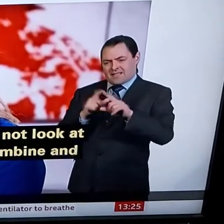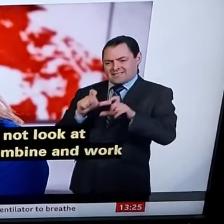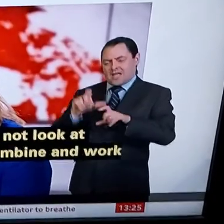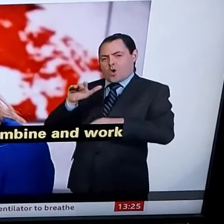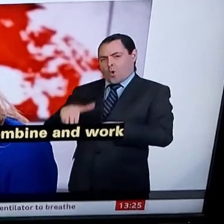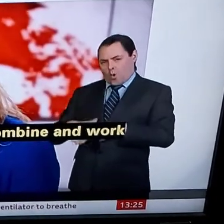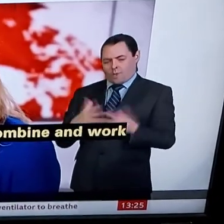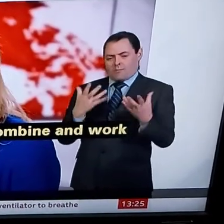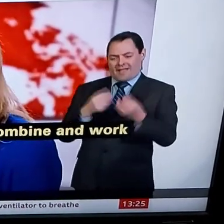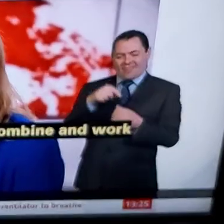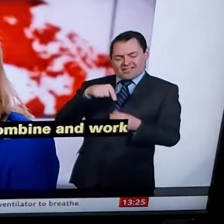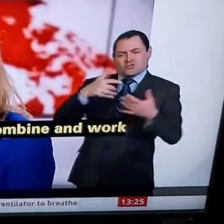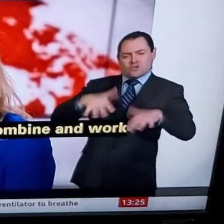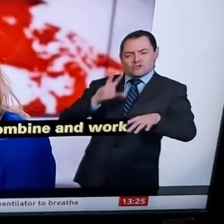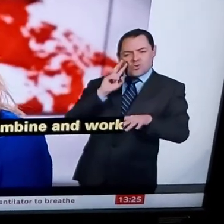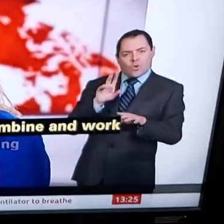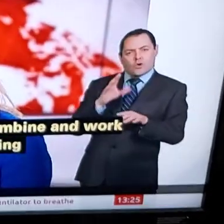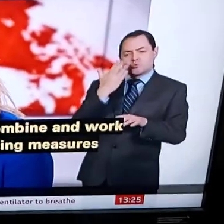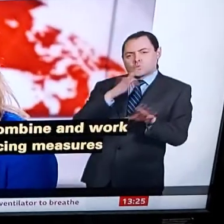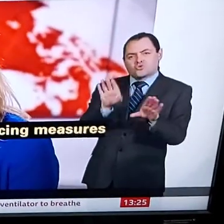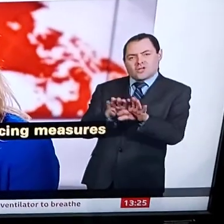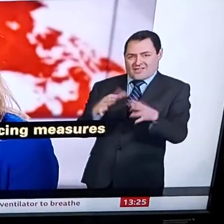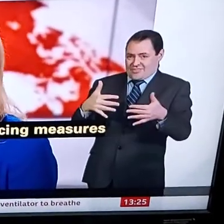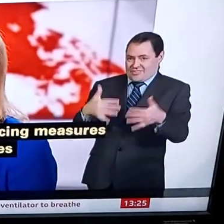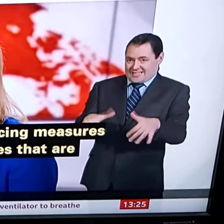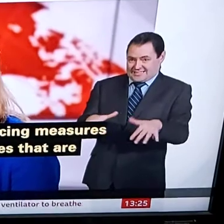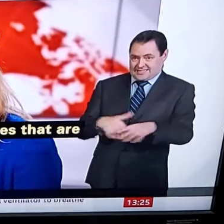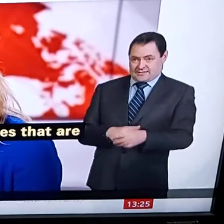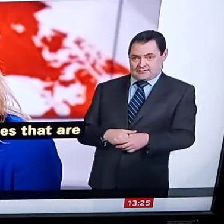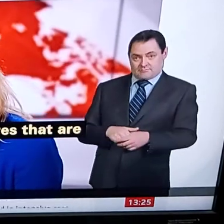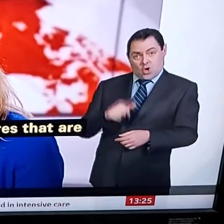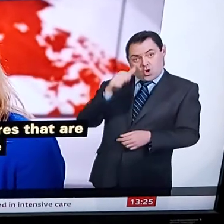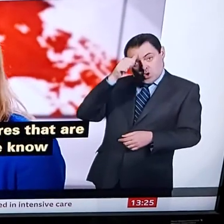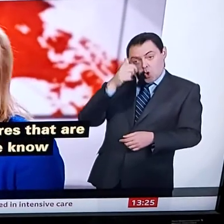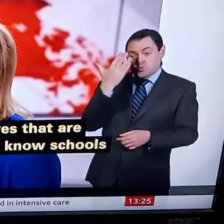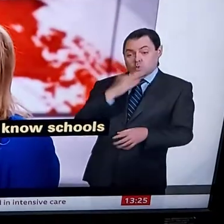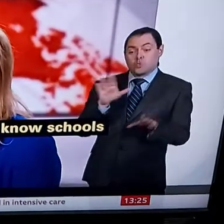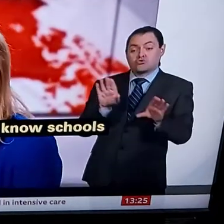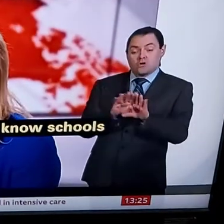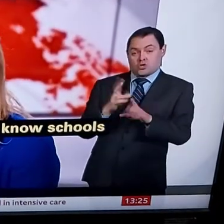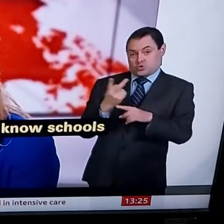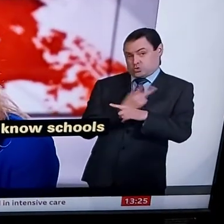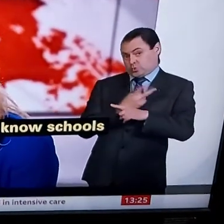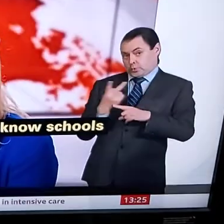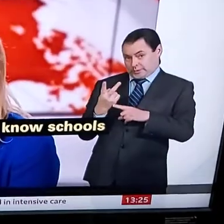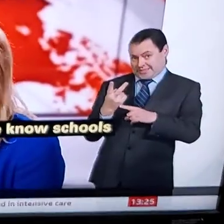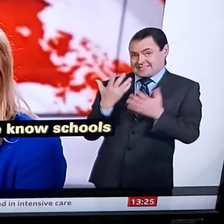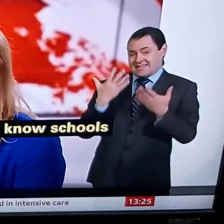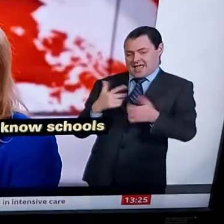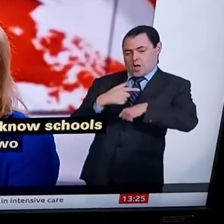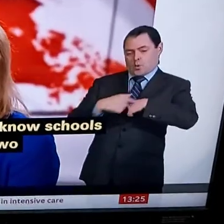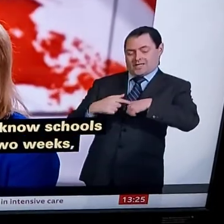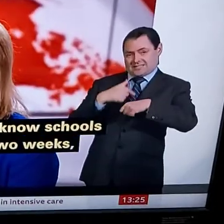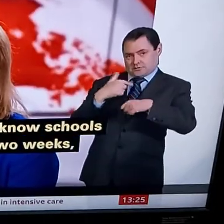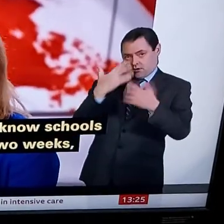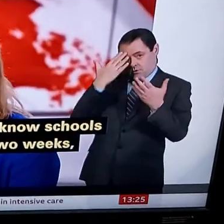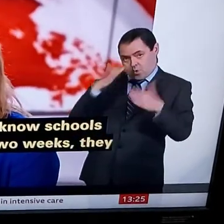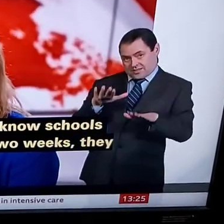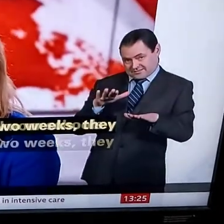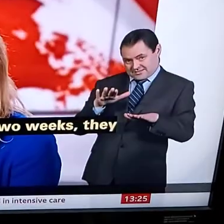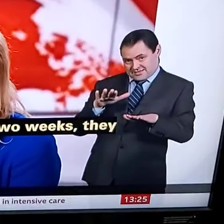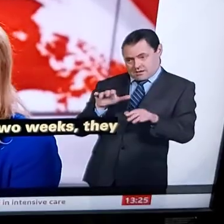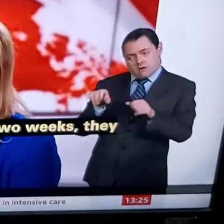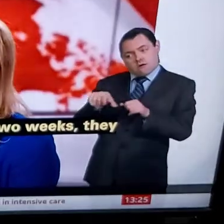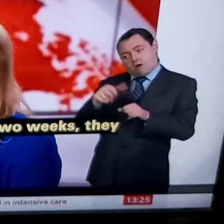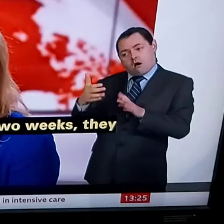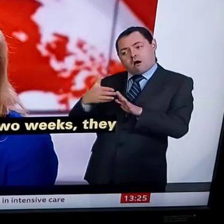place. What we do know is that schools have been closed for 2 weeks. They're now on Easter holidays. The government is going to review the situation after